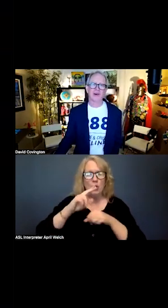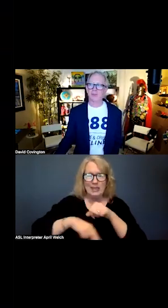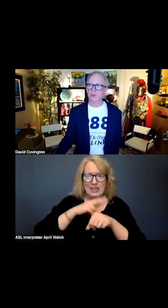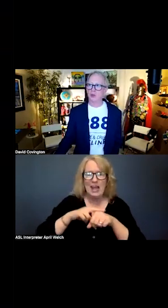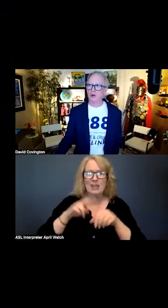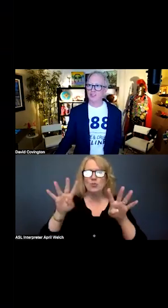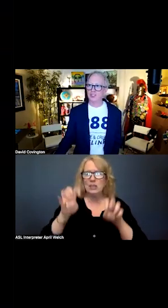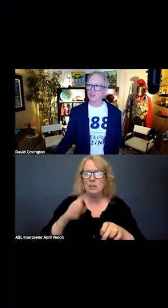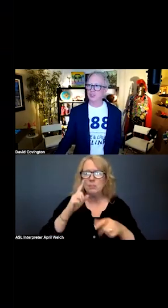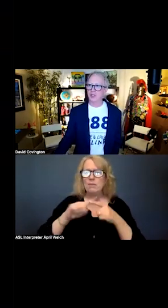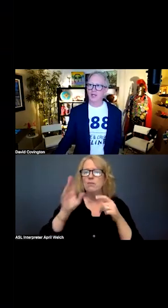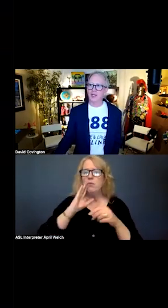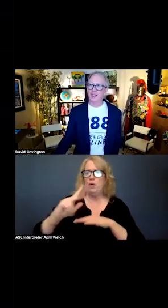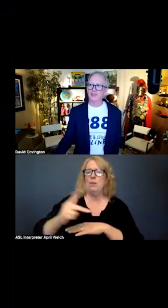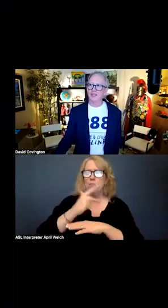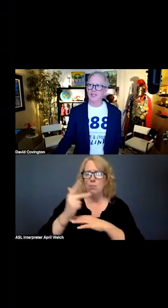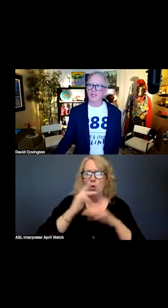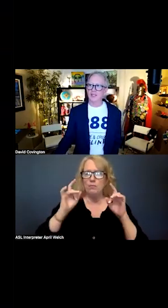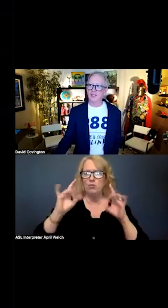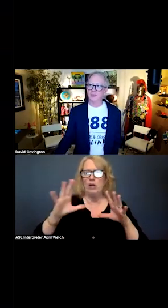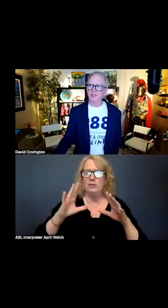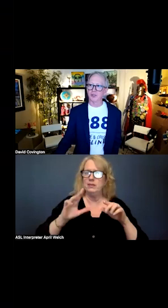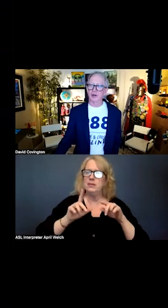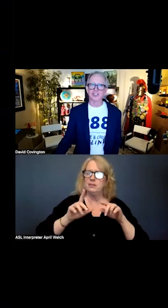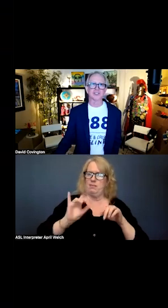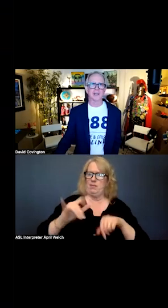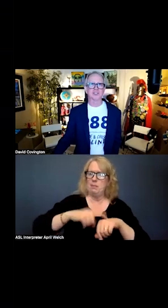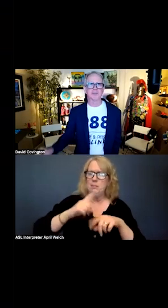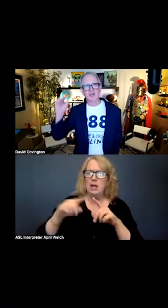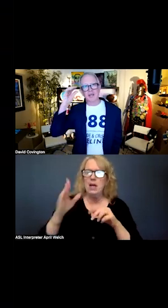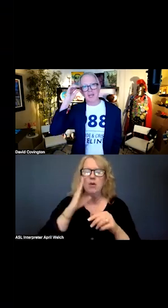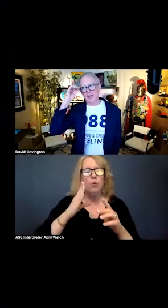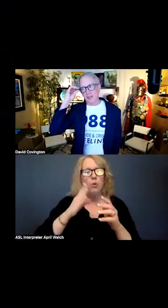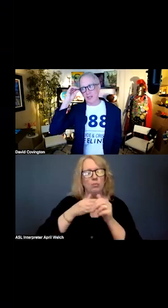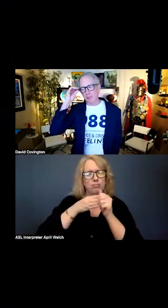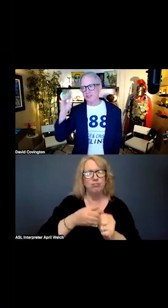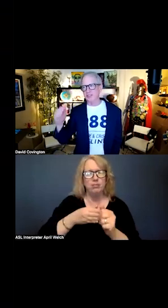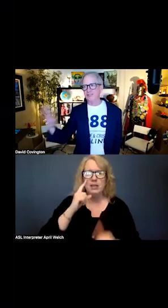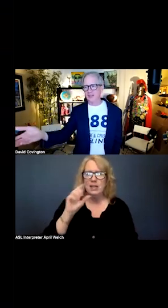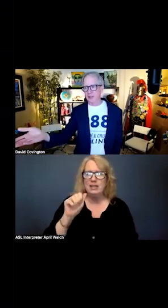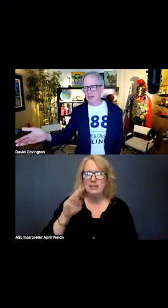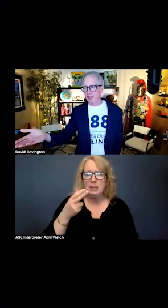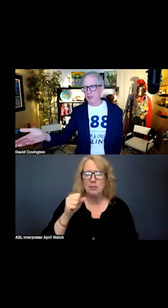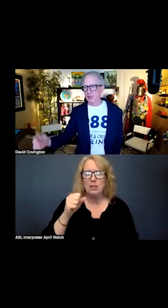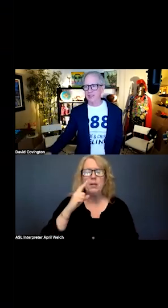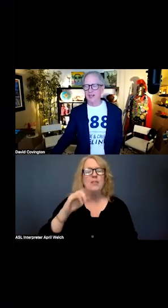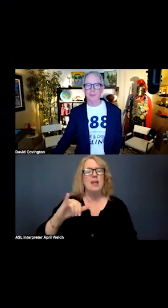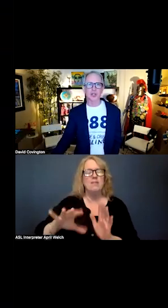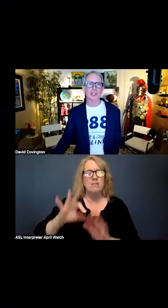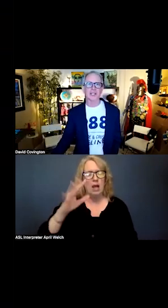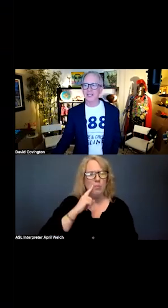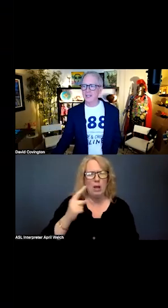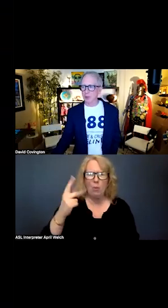survey around mobile crisis at the direction of SAMHSA. And Preston found that about a third of the